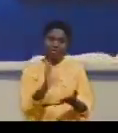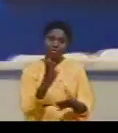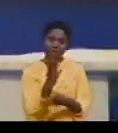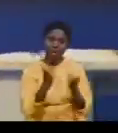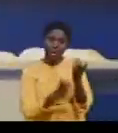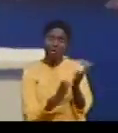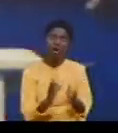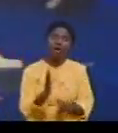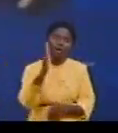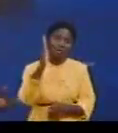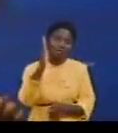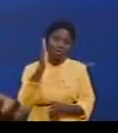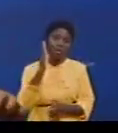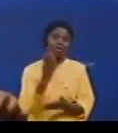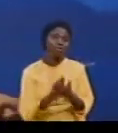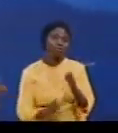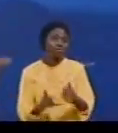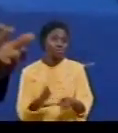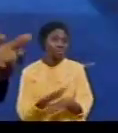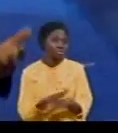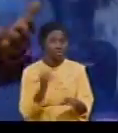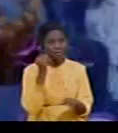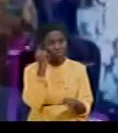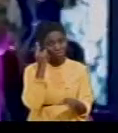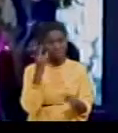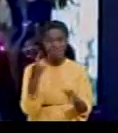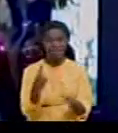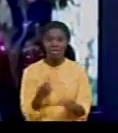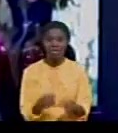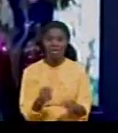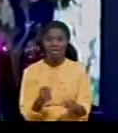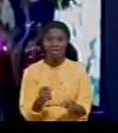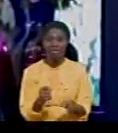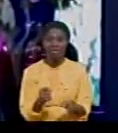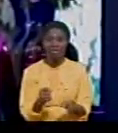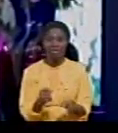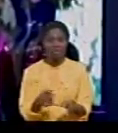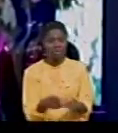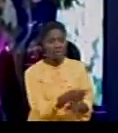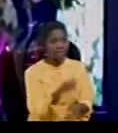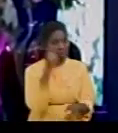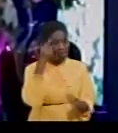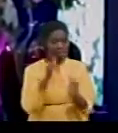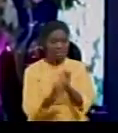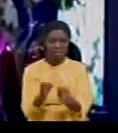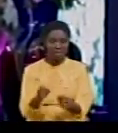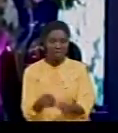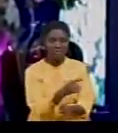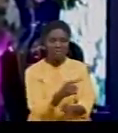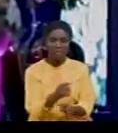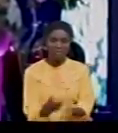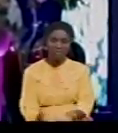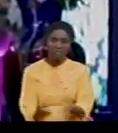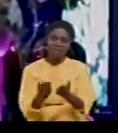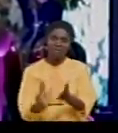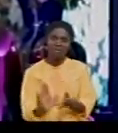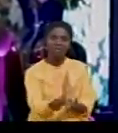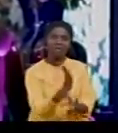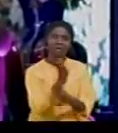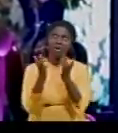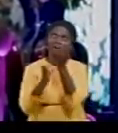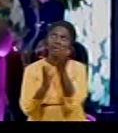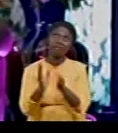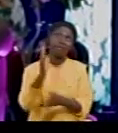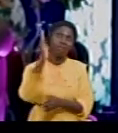people, they don't understand. They think if they raise up their hands, if they give themselves to